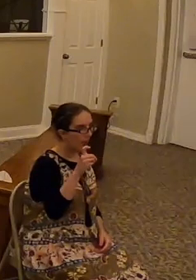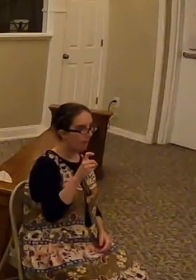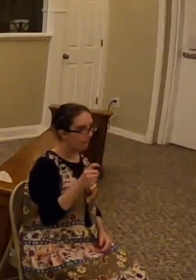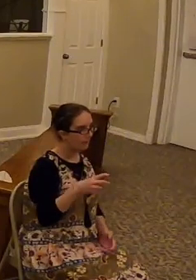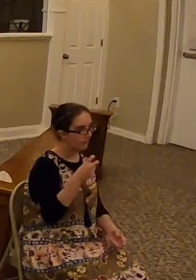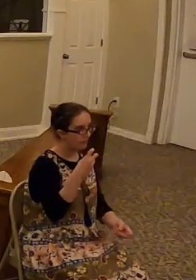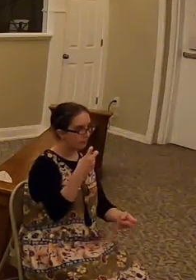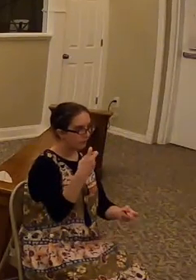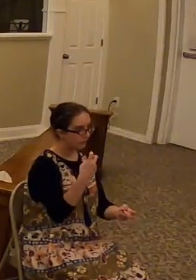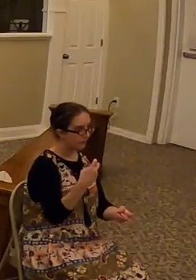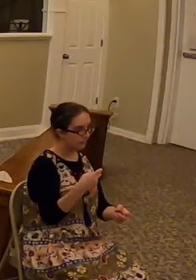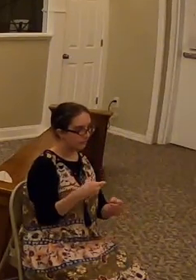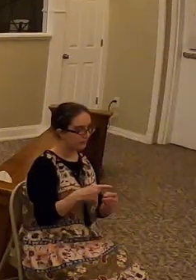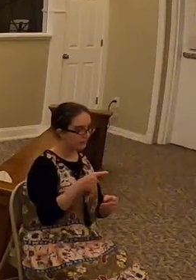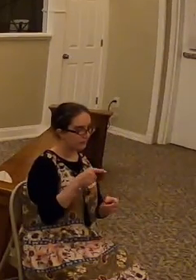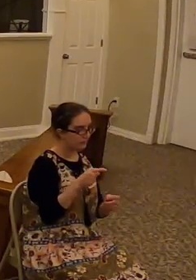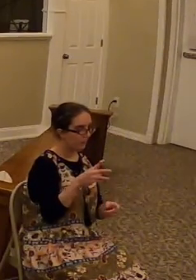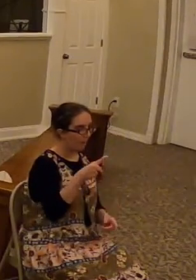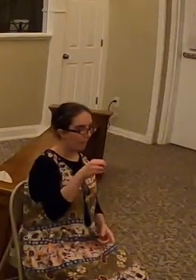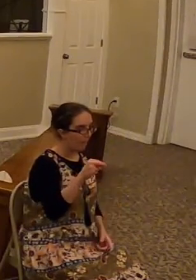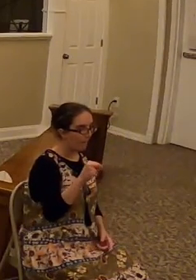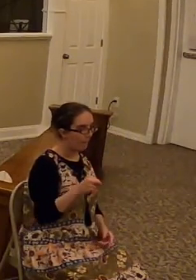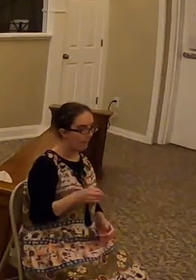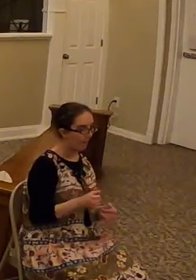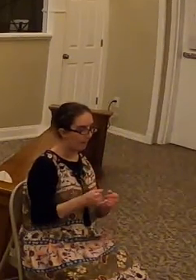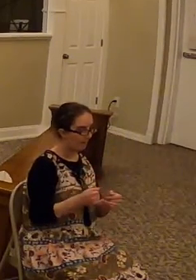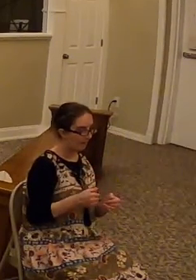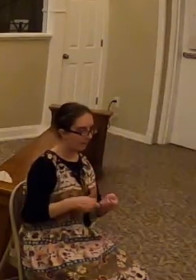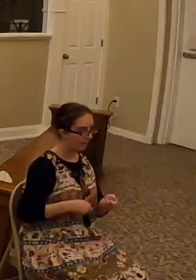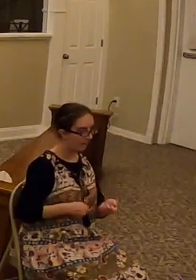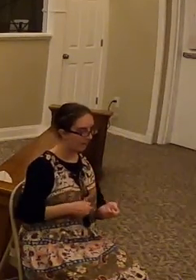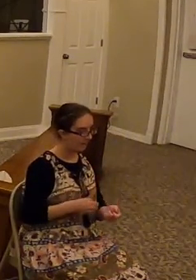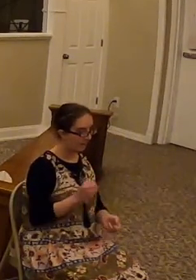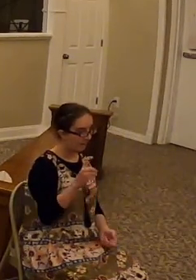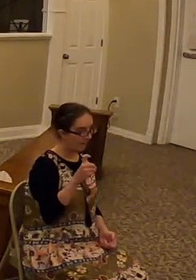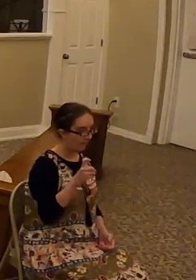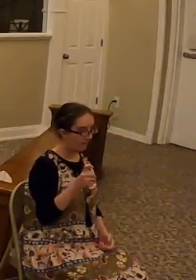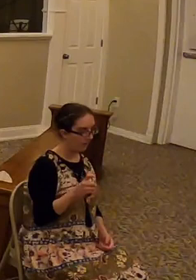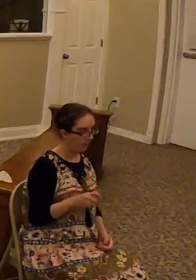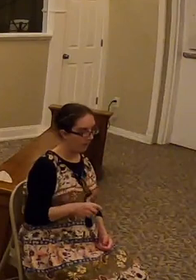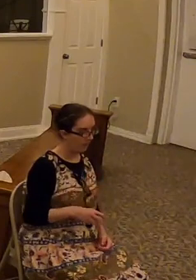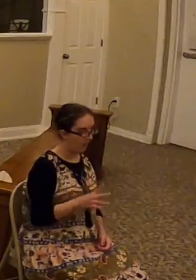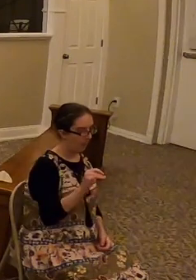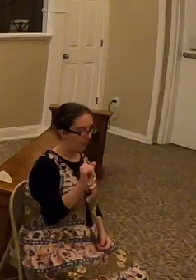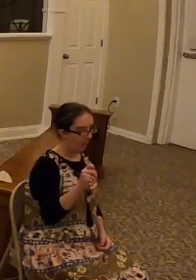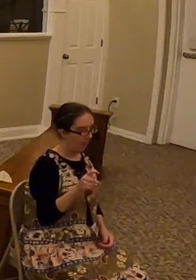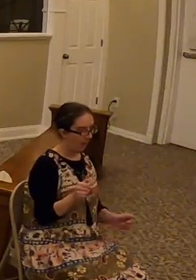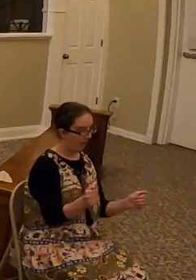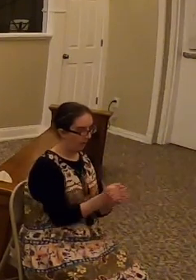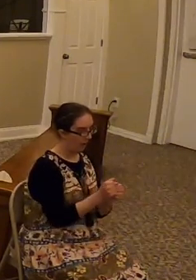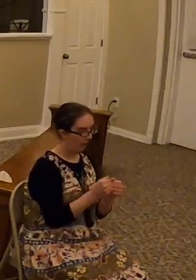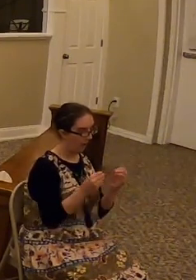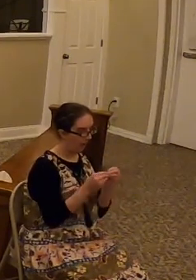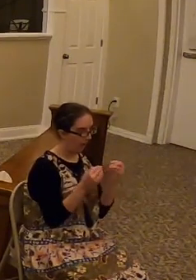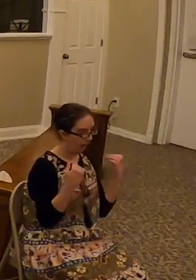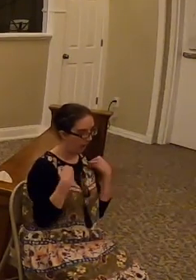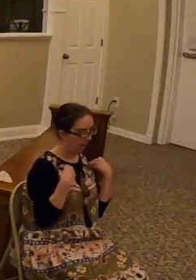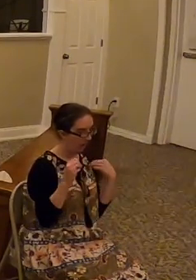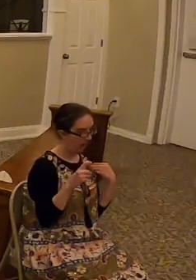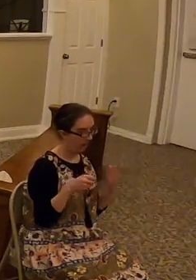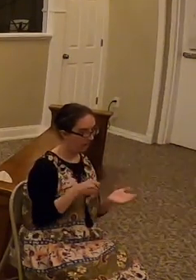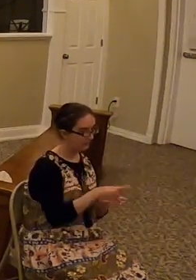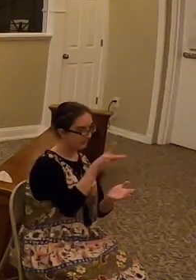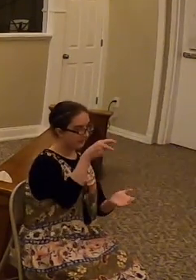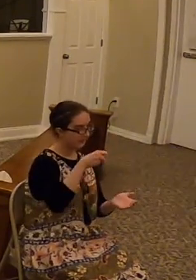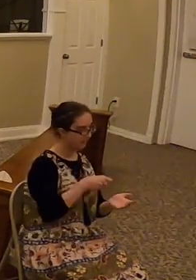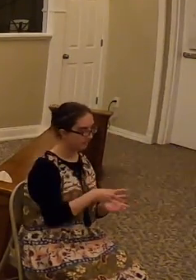a sharp-pointed stick that they used when they were driving oxen, and they had the oxen in a yoke together, especially younger oxen. They would